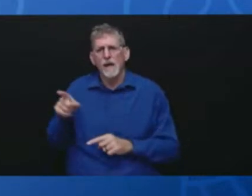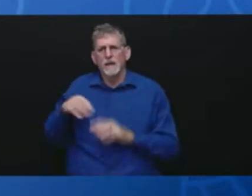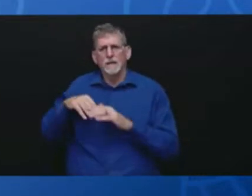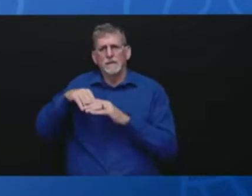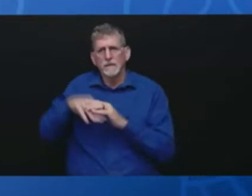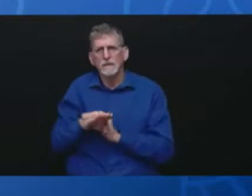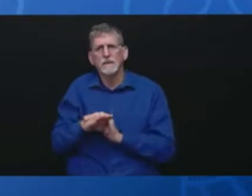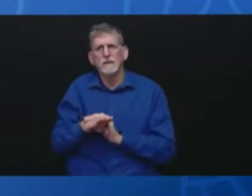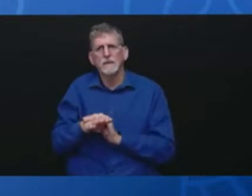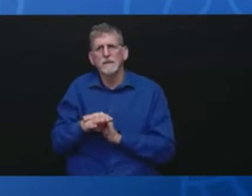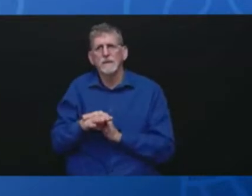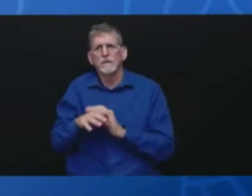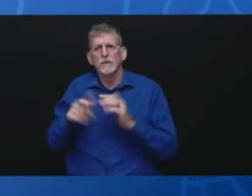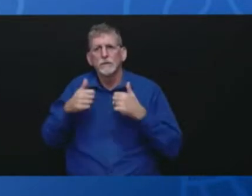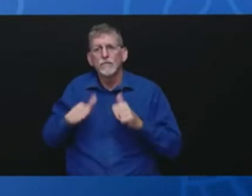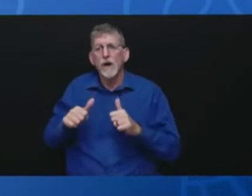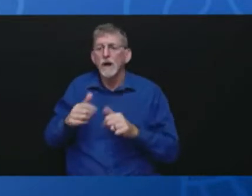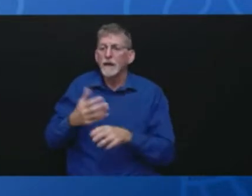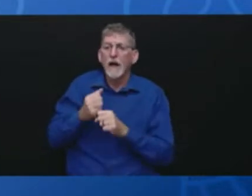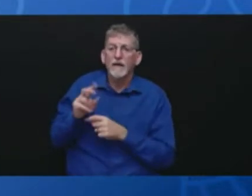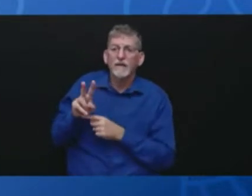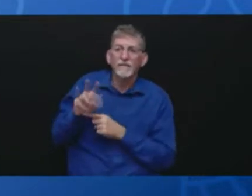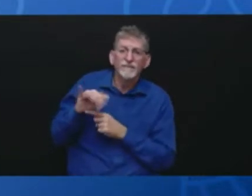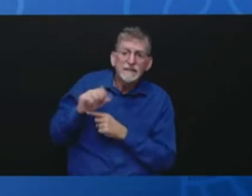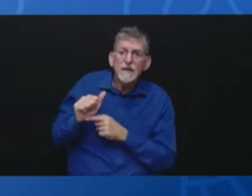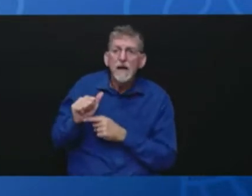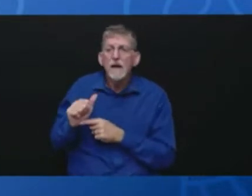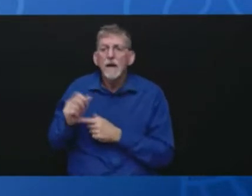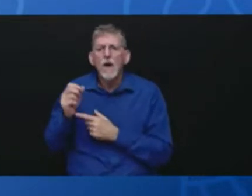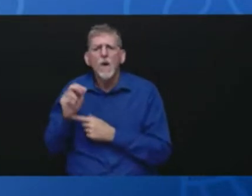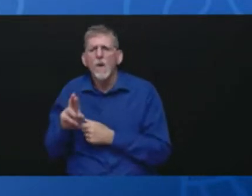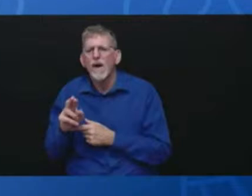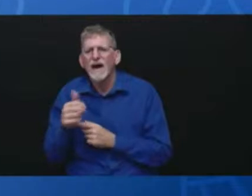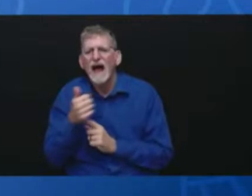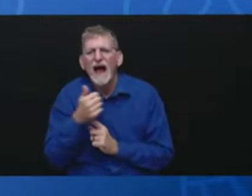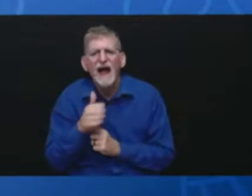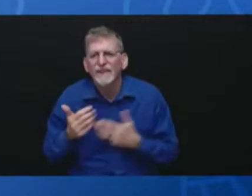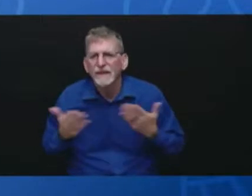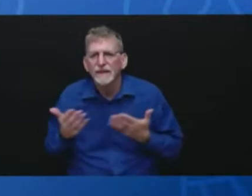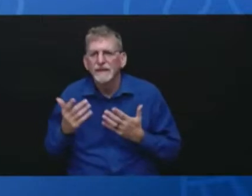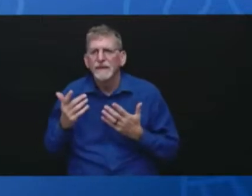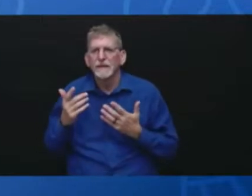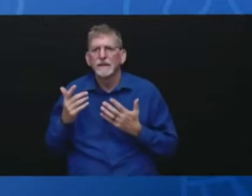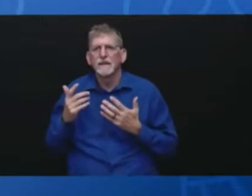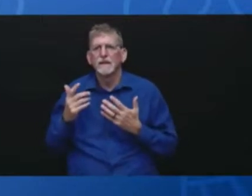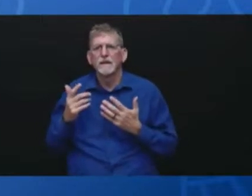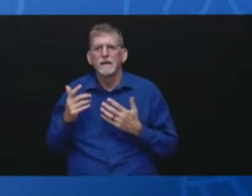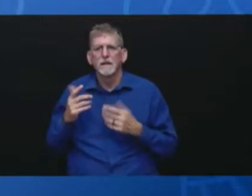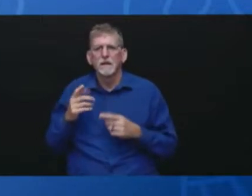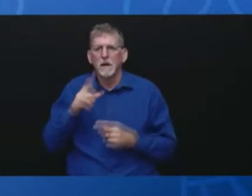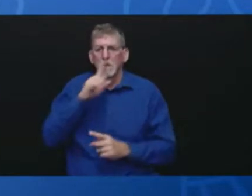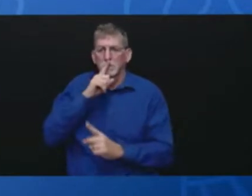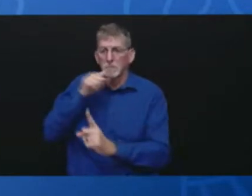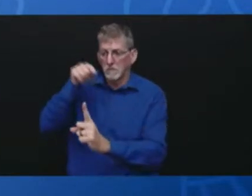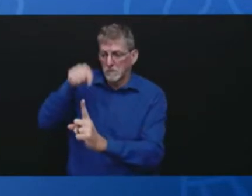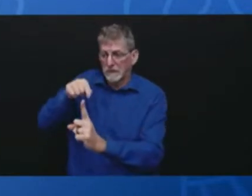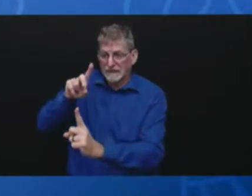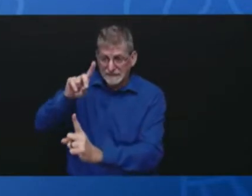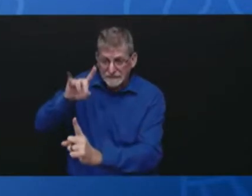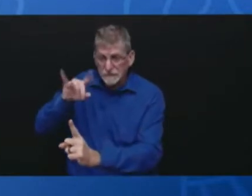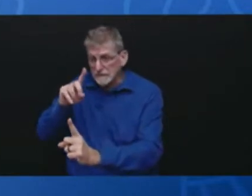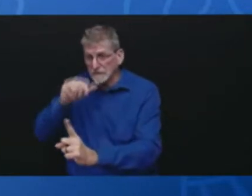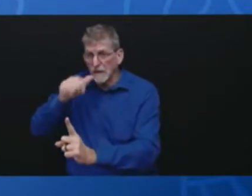visa or anything else, I never spoke about him and what he did or did not do. I'll take this one back. Yes. Fair enough.